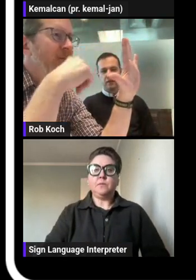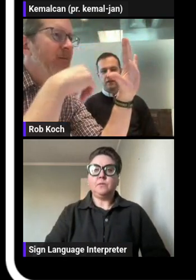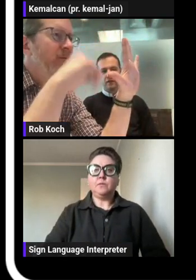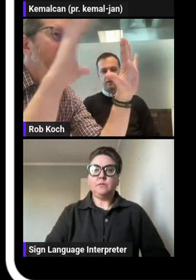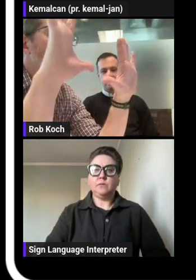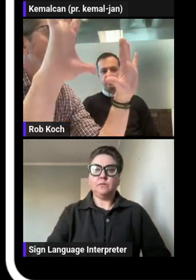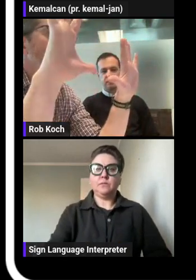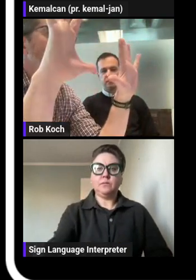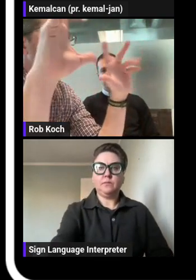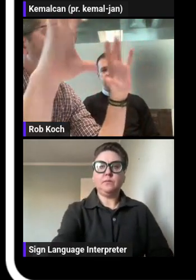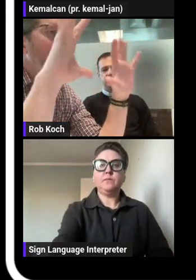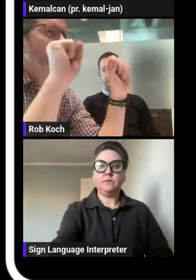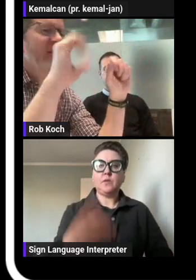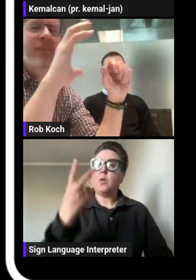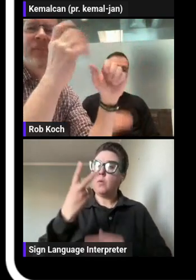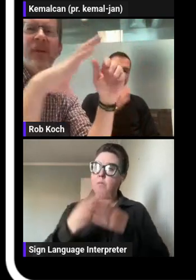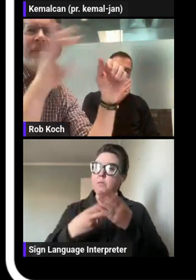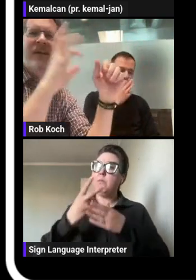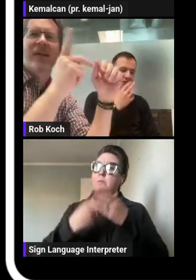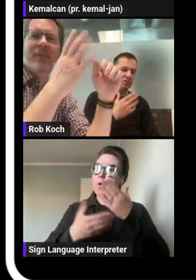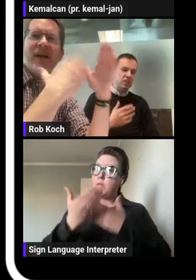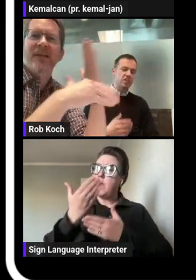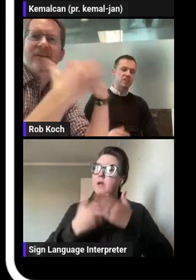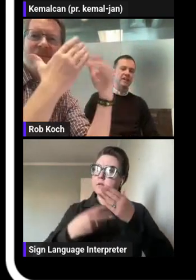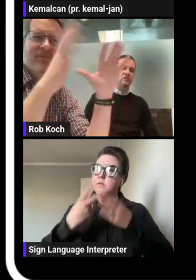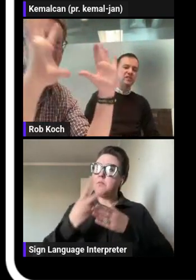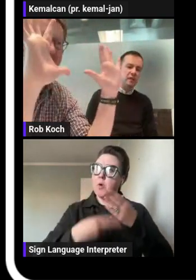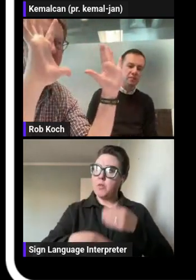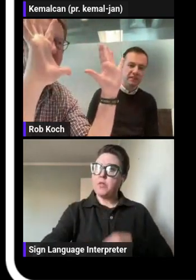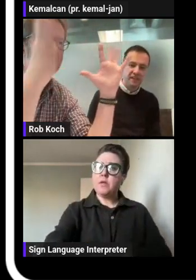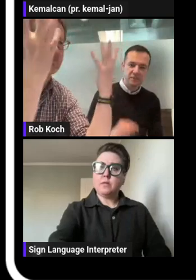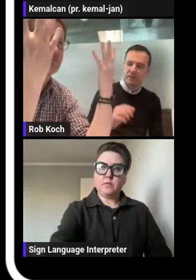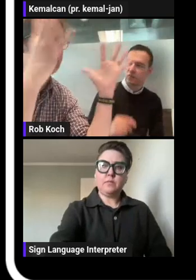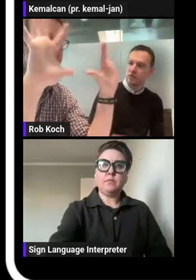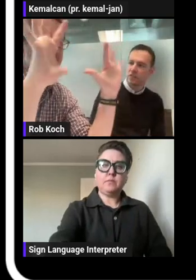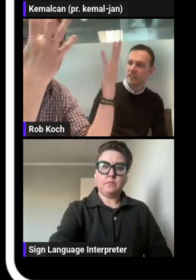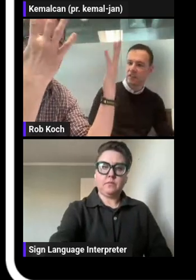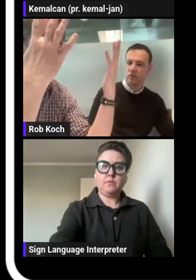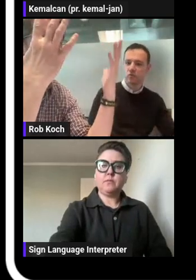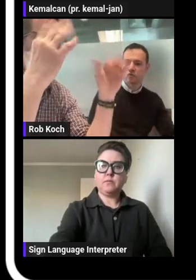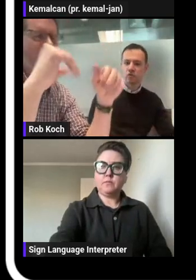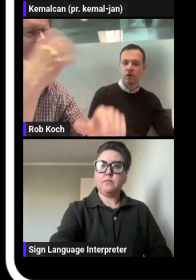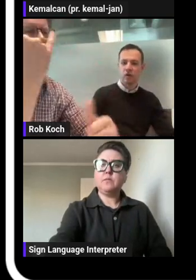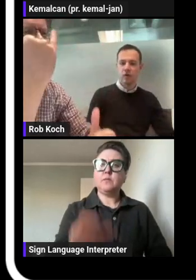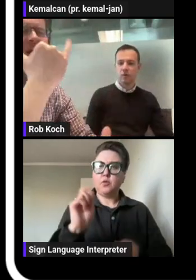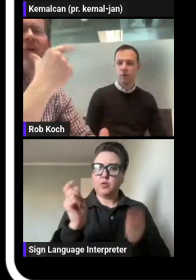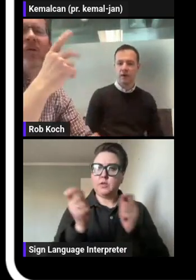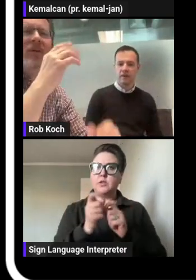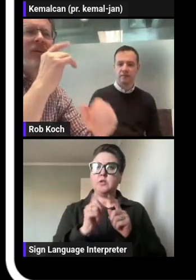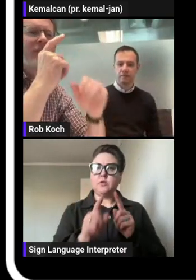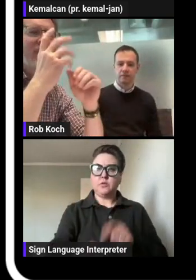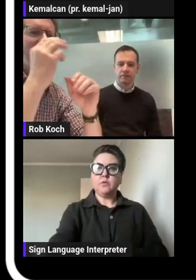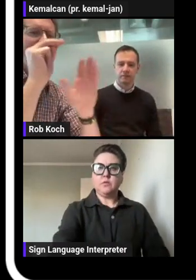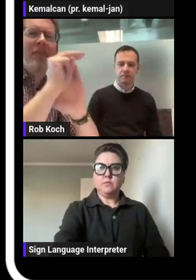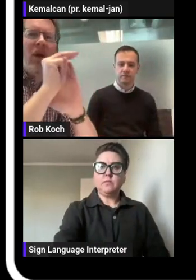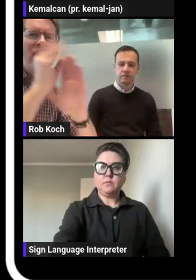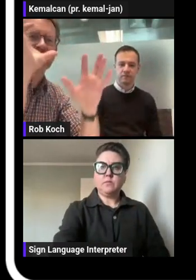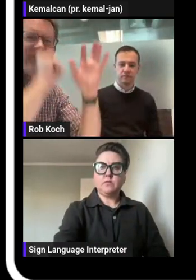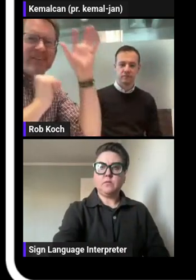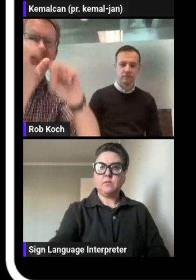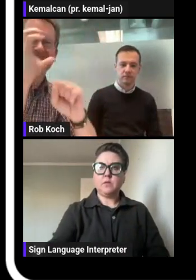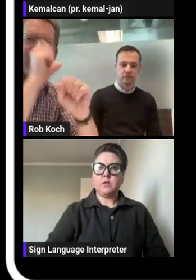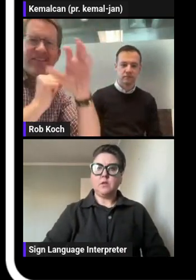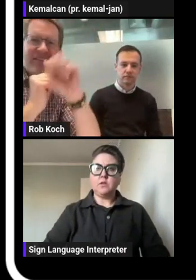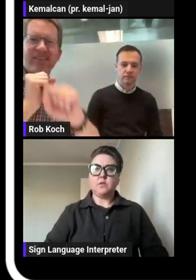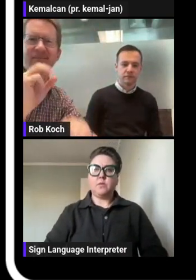Oh, both hands. Okay. We can do both hands. We can change that to separate hands, but usually use one hand.